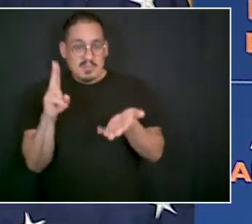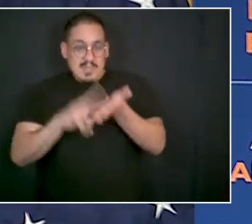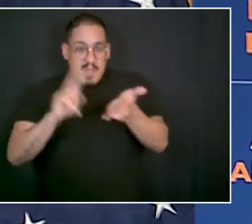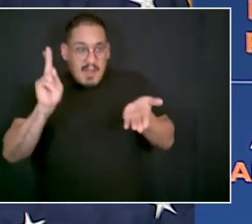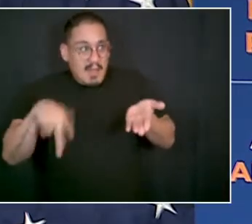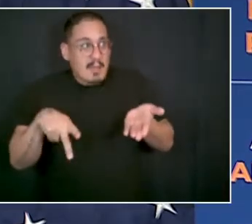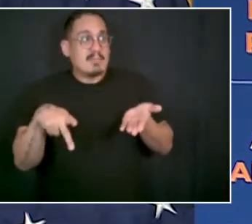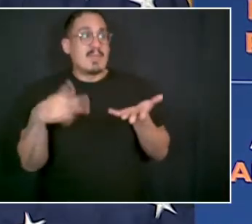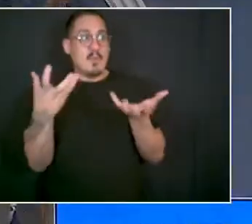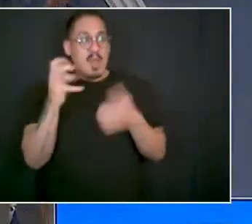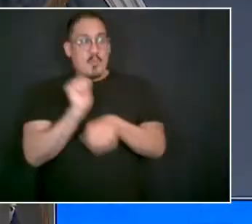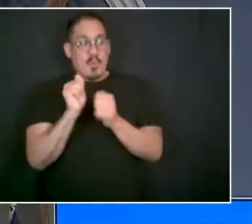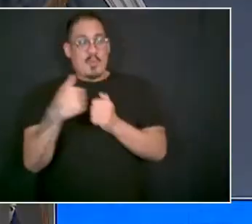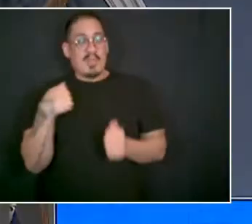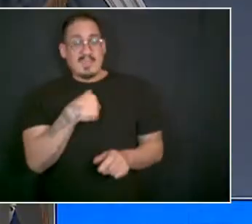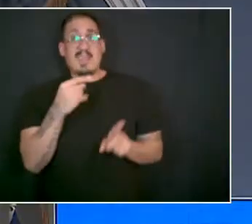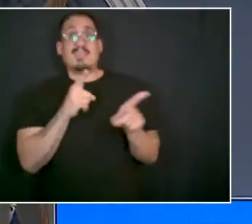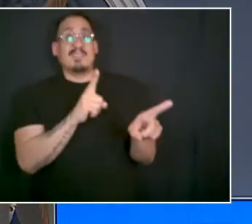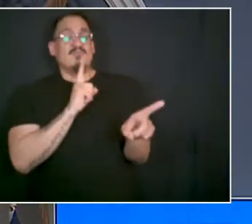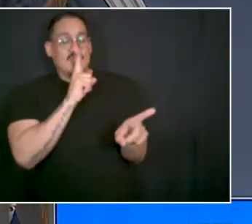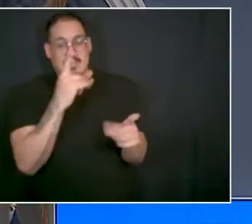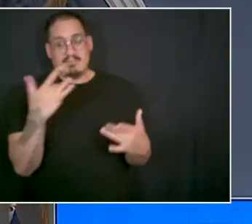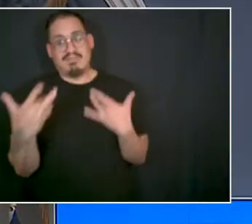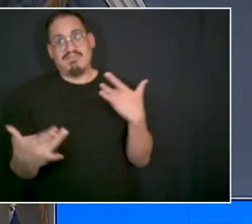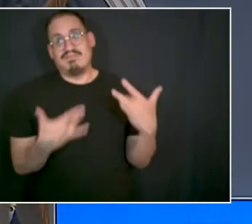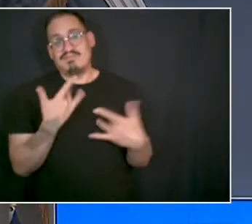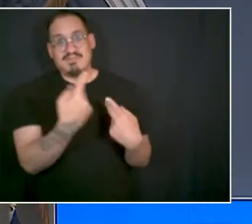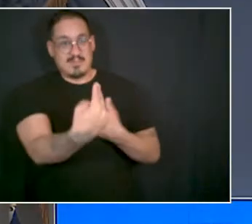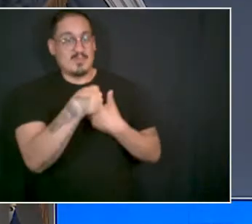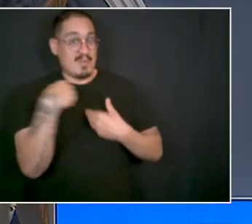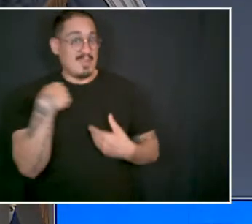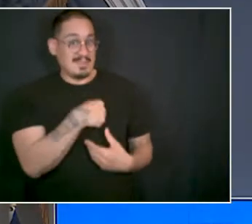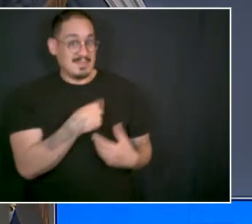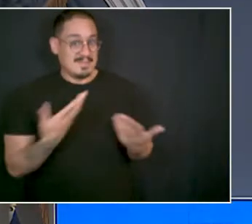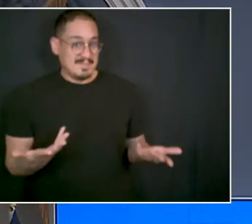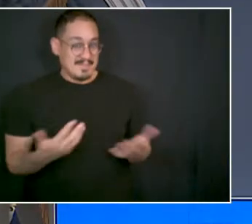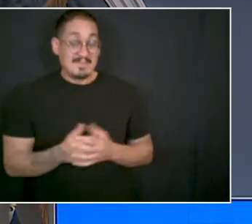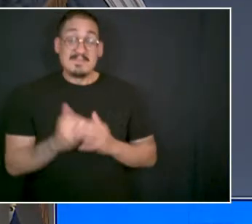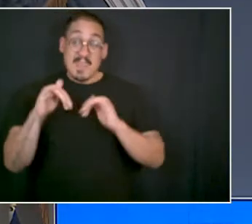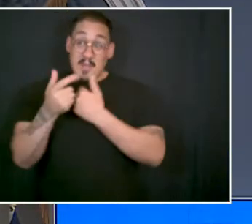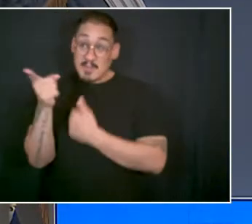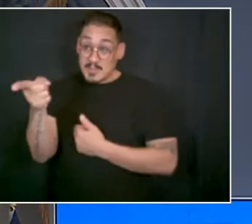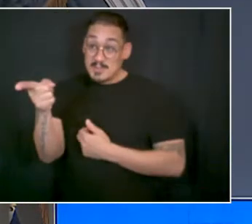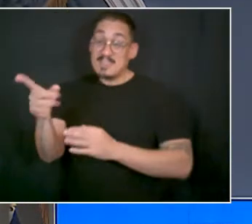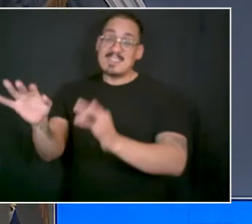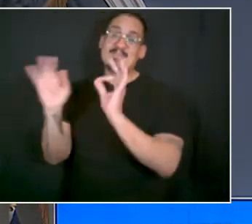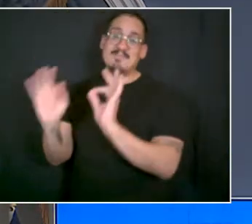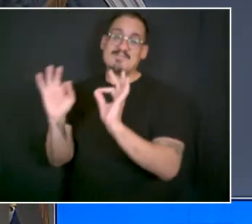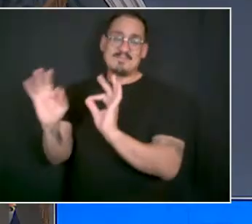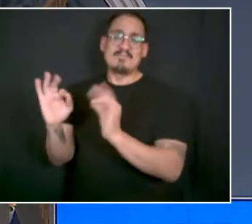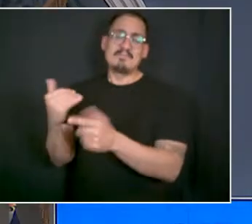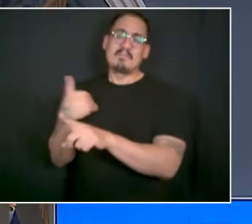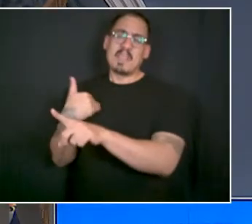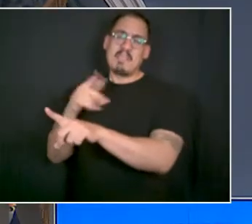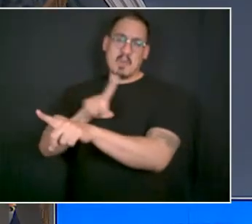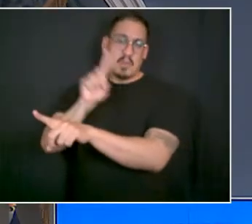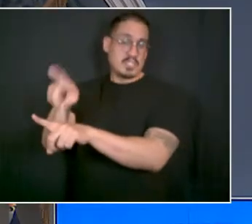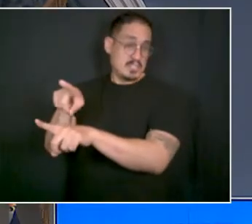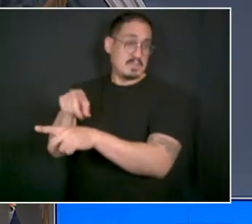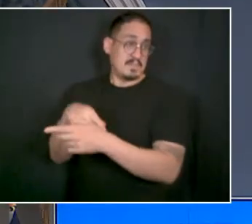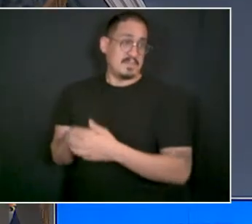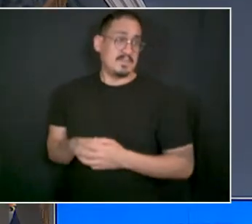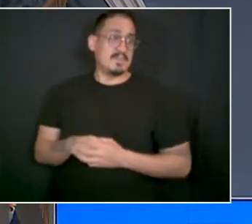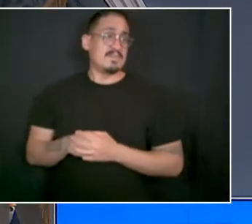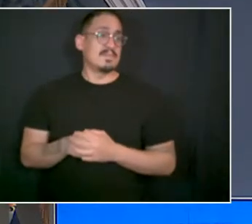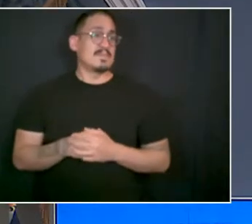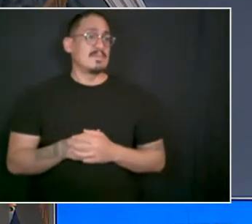to have him. Mr. Mayor. How are you? How are you, sir? Good, good. I have a question about Columbia and the NYPD.